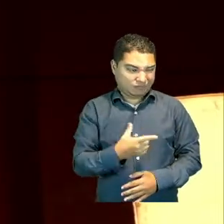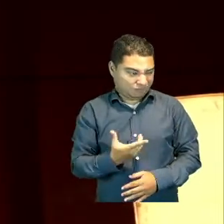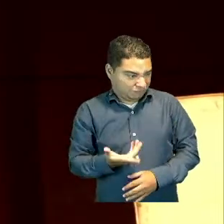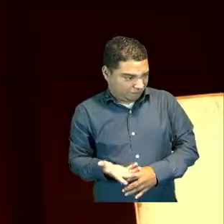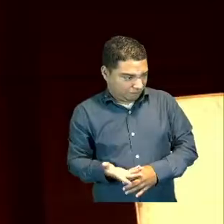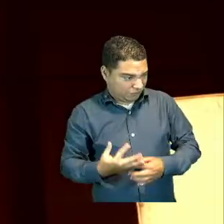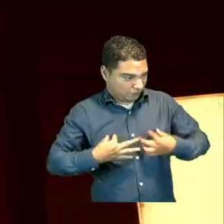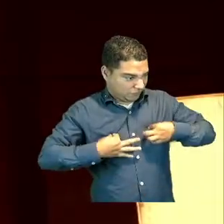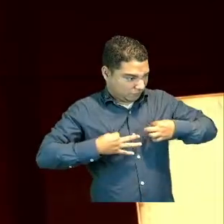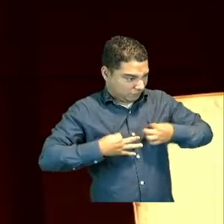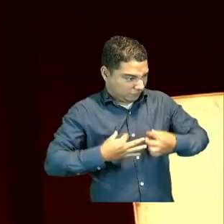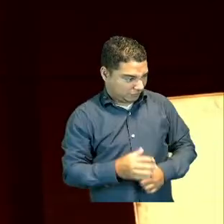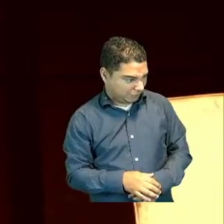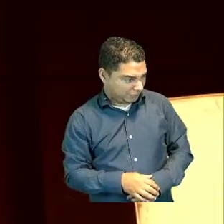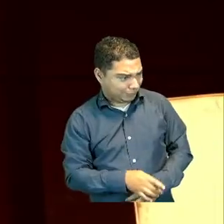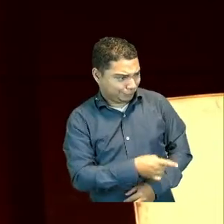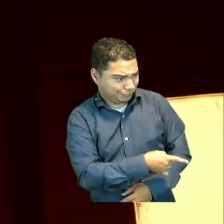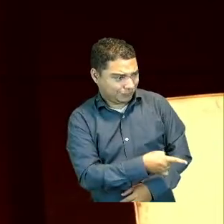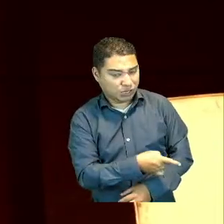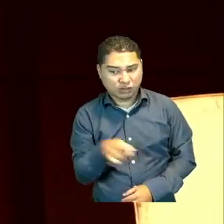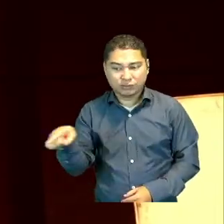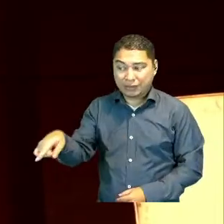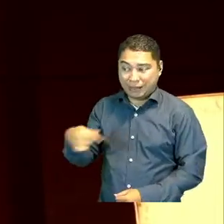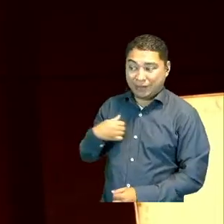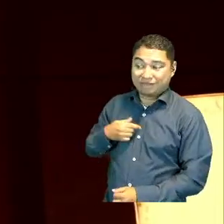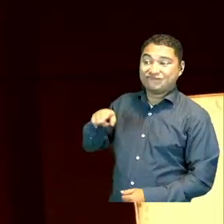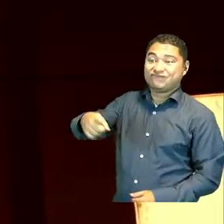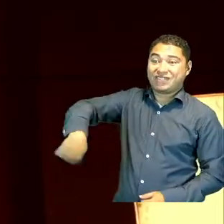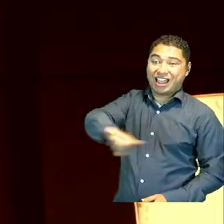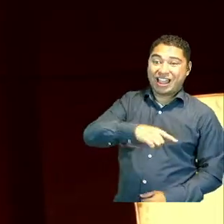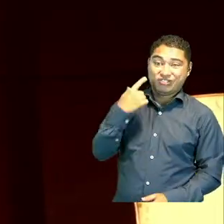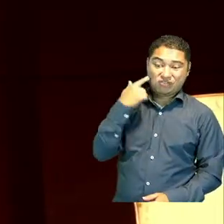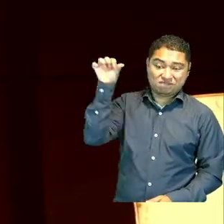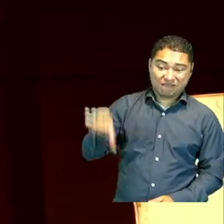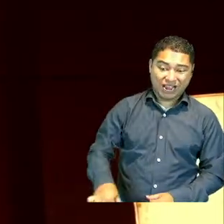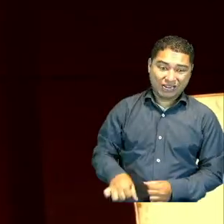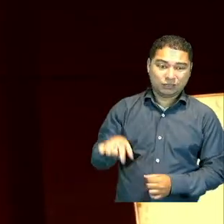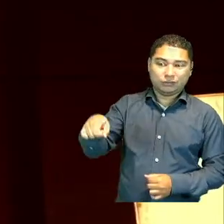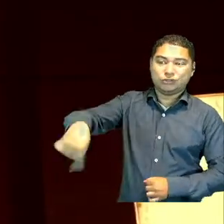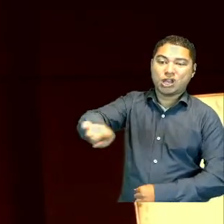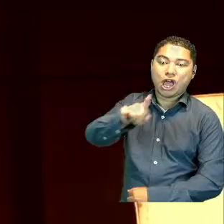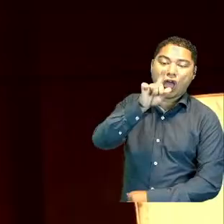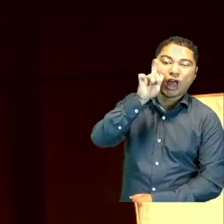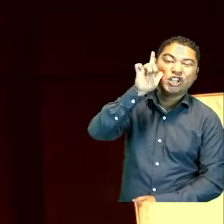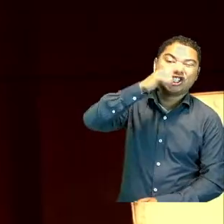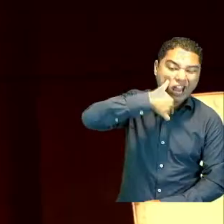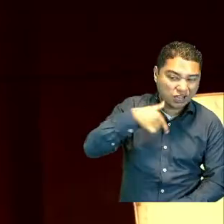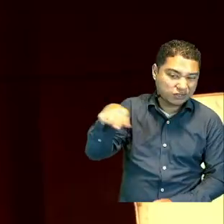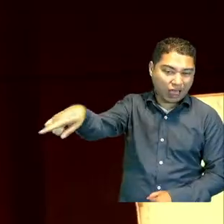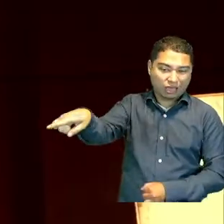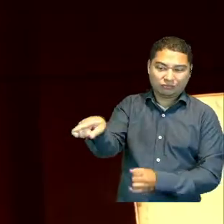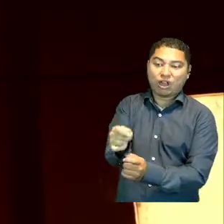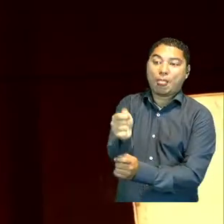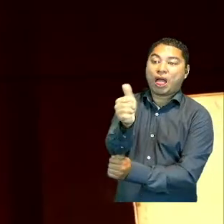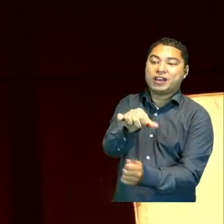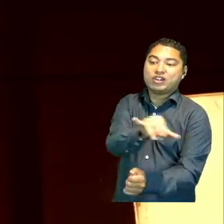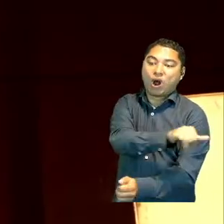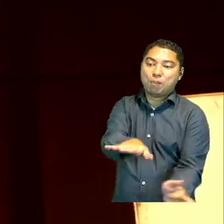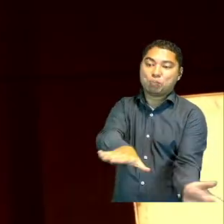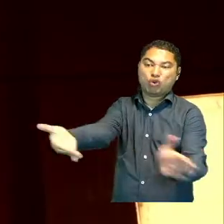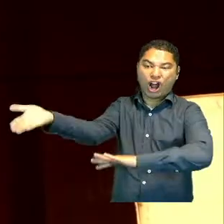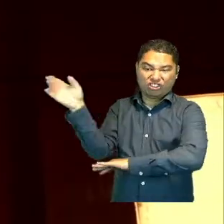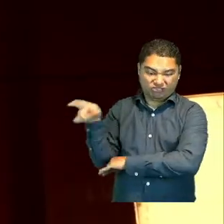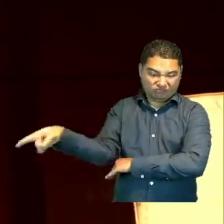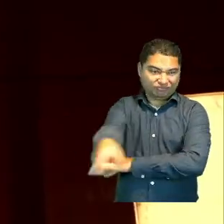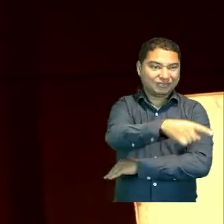said, this woman is not dressing properly. They were the ones that were not appropriately dressed. They were the sad people, the dead souls.